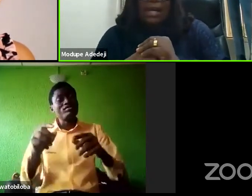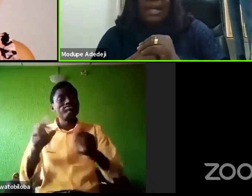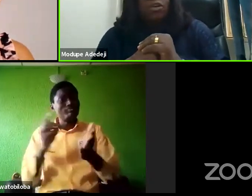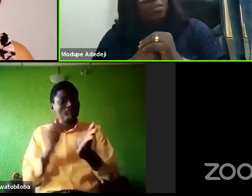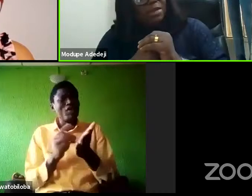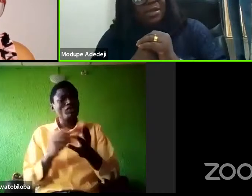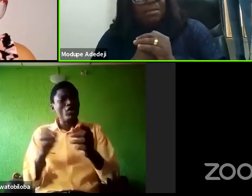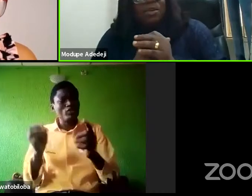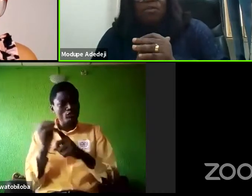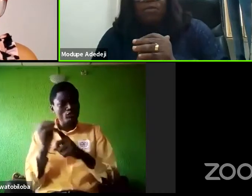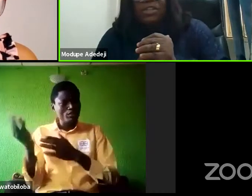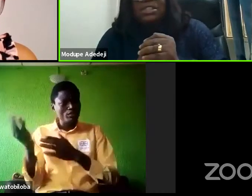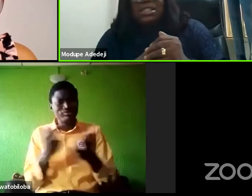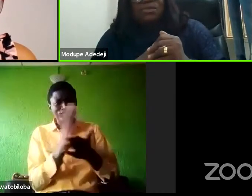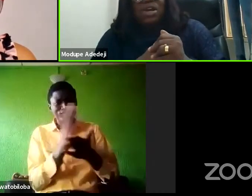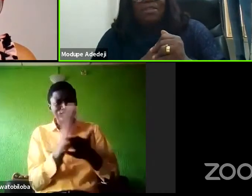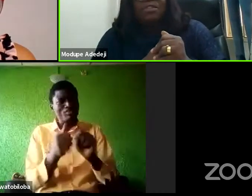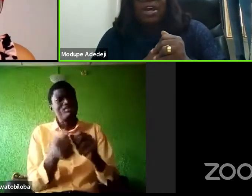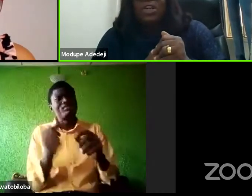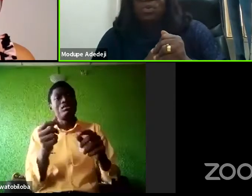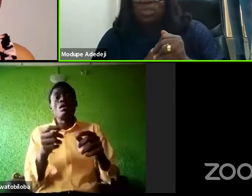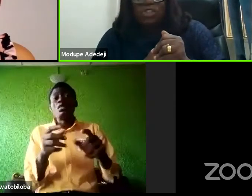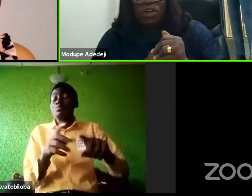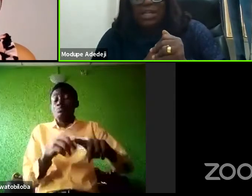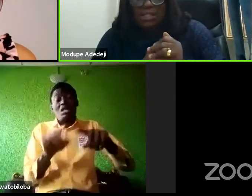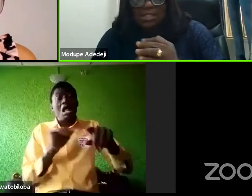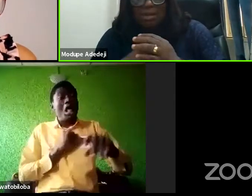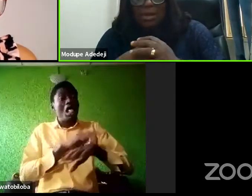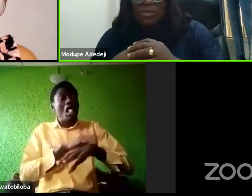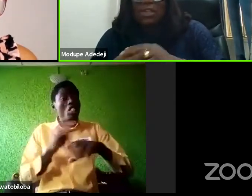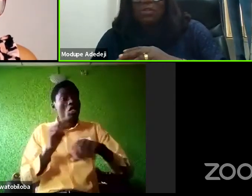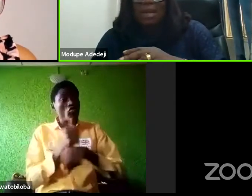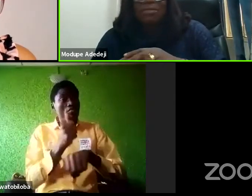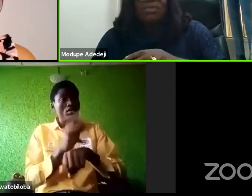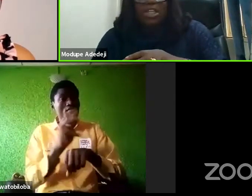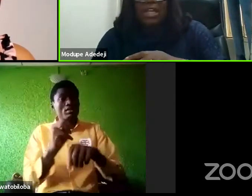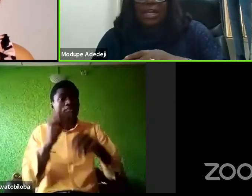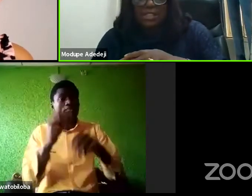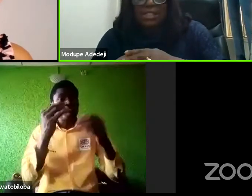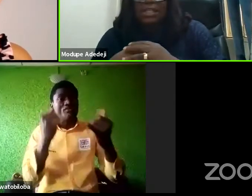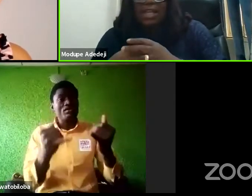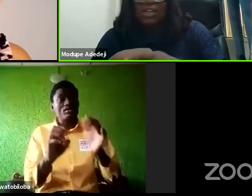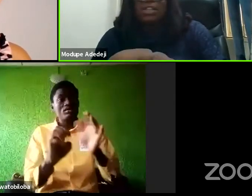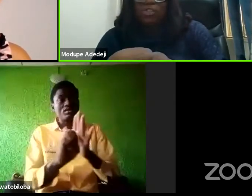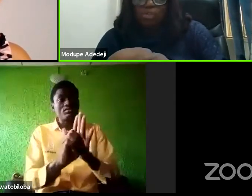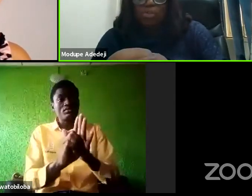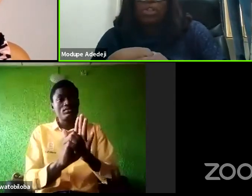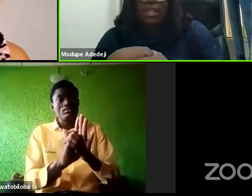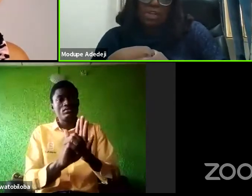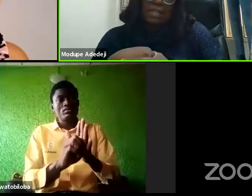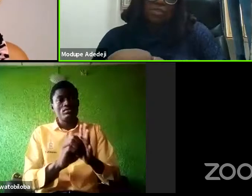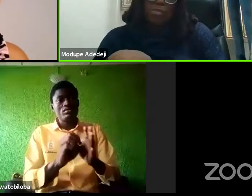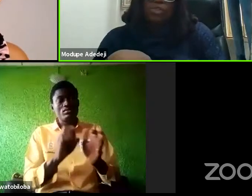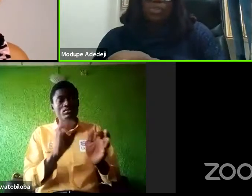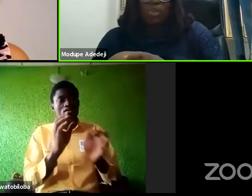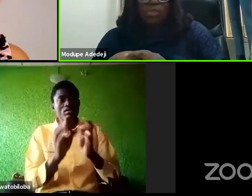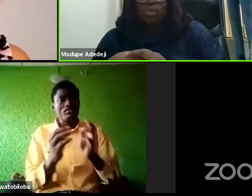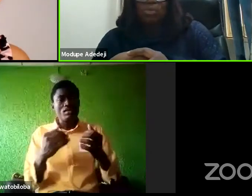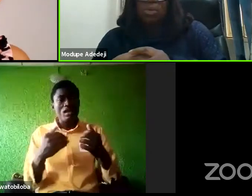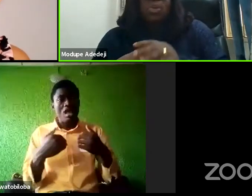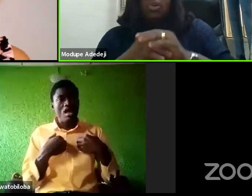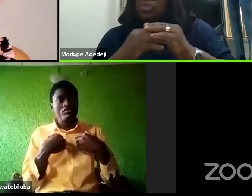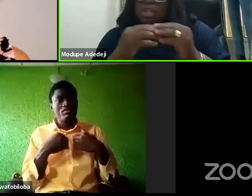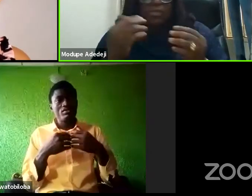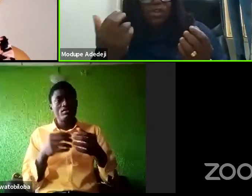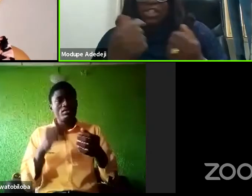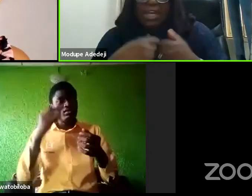in. And I don't blame them. For instance, if we have a very good insurance system, I'm sure that would have been really nice. That you know that you can come into the